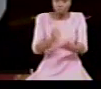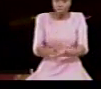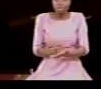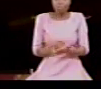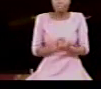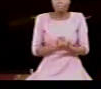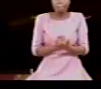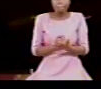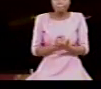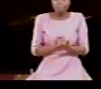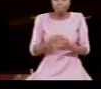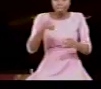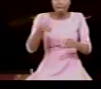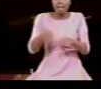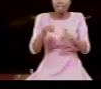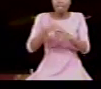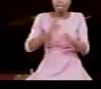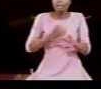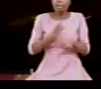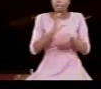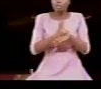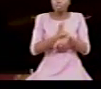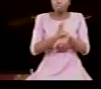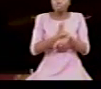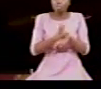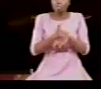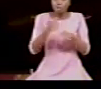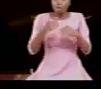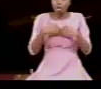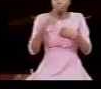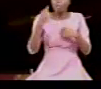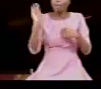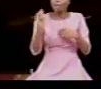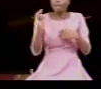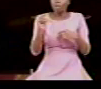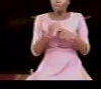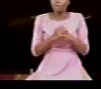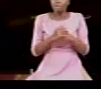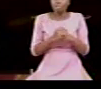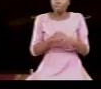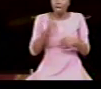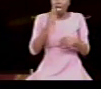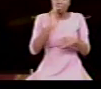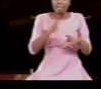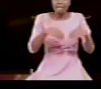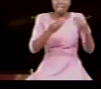back in our church. You have 1 million and you are giving